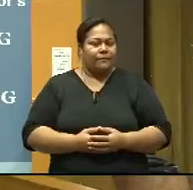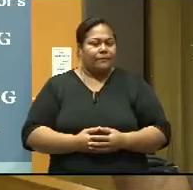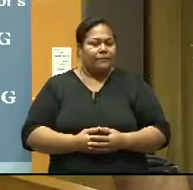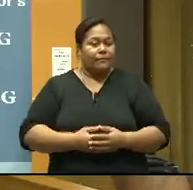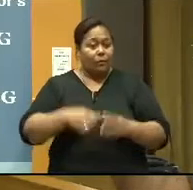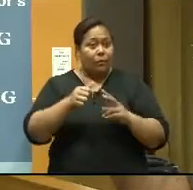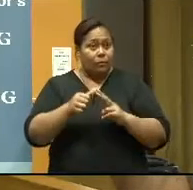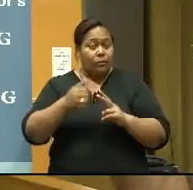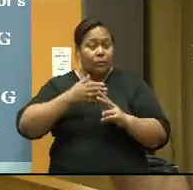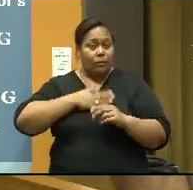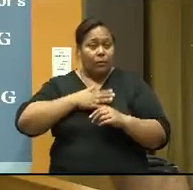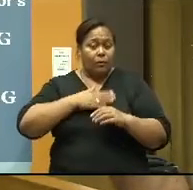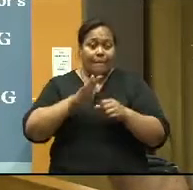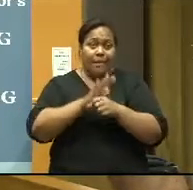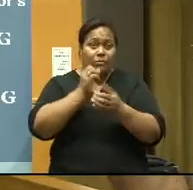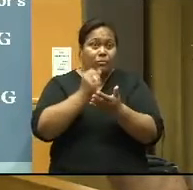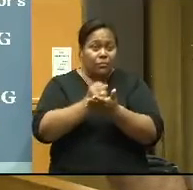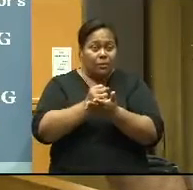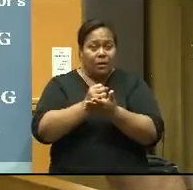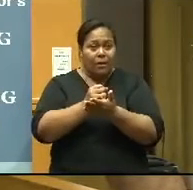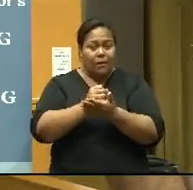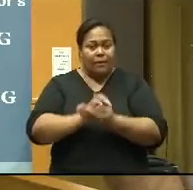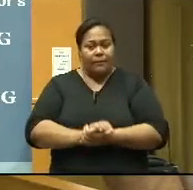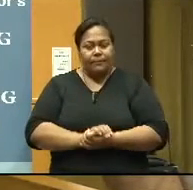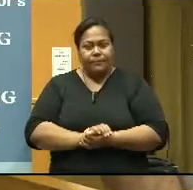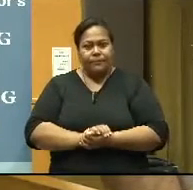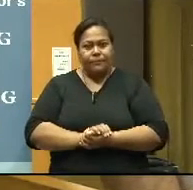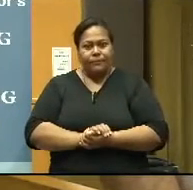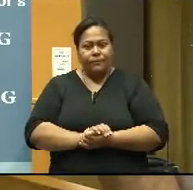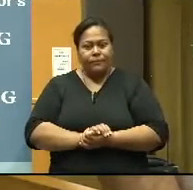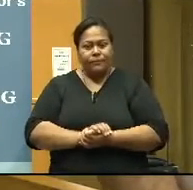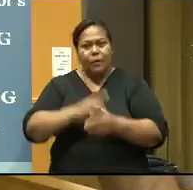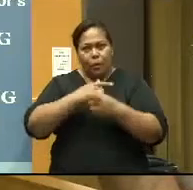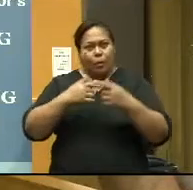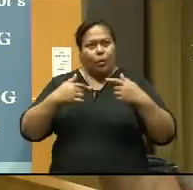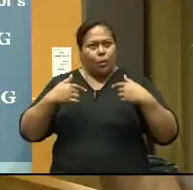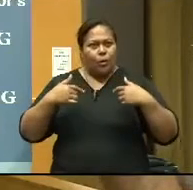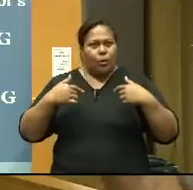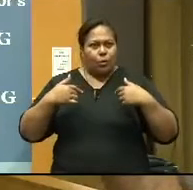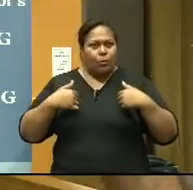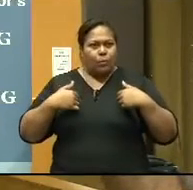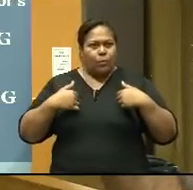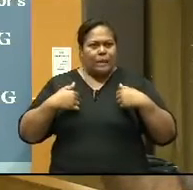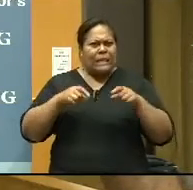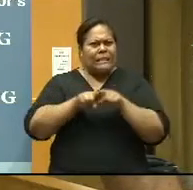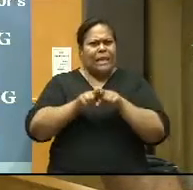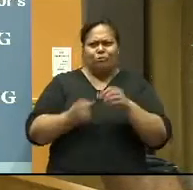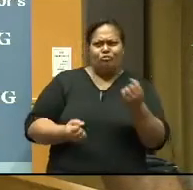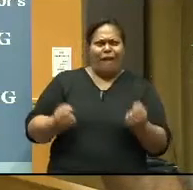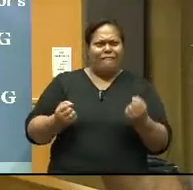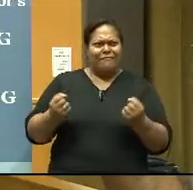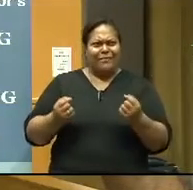We also wanted to make sure that we were driving this conversation